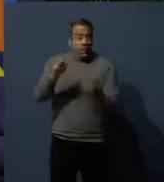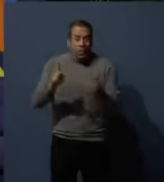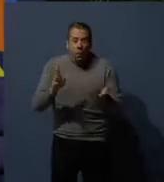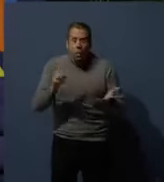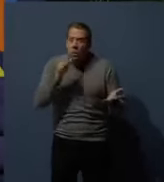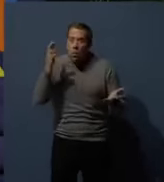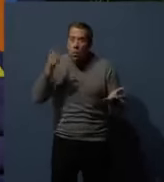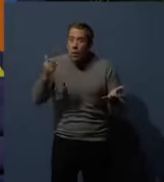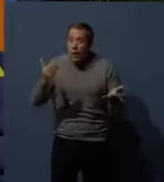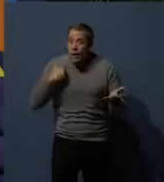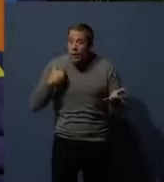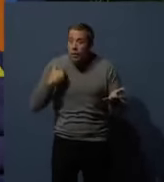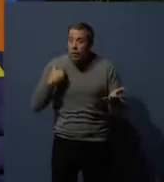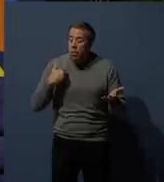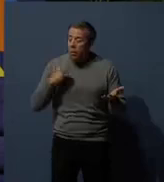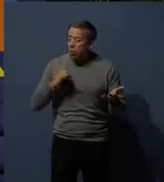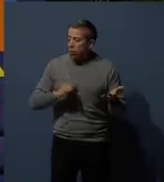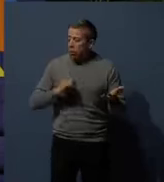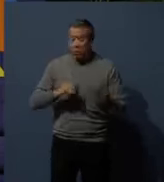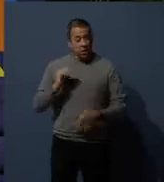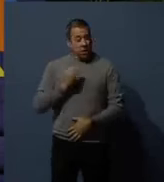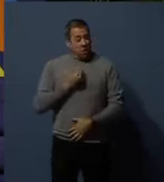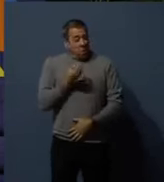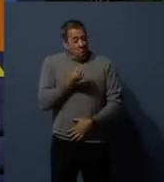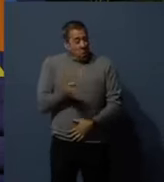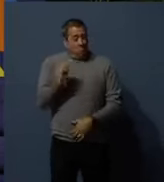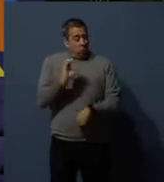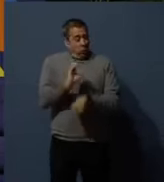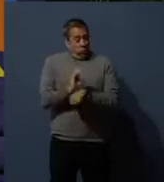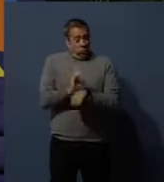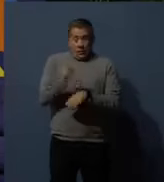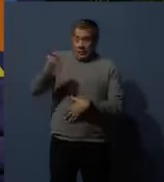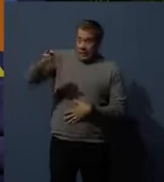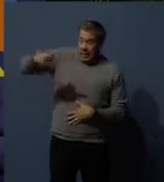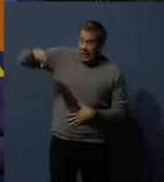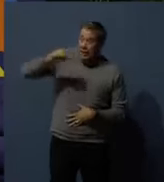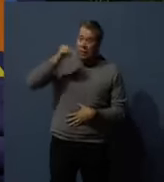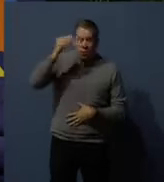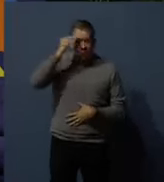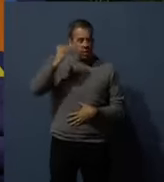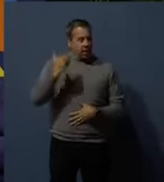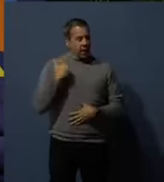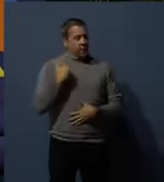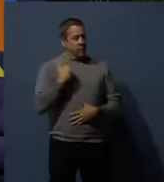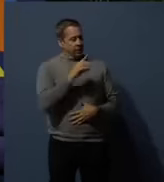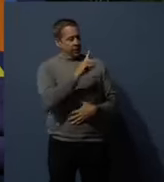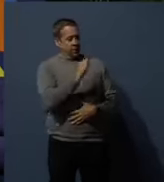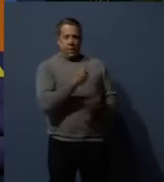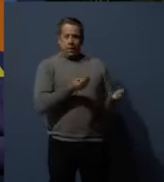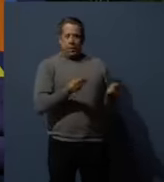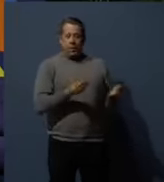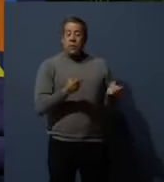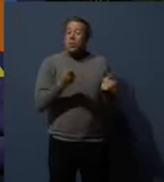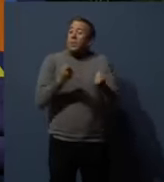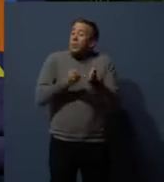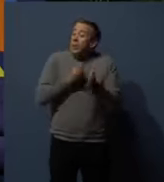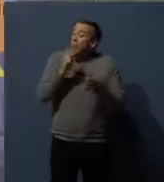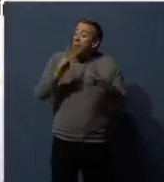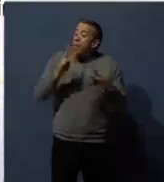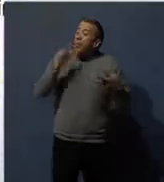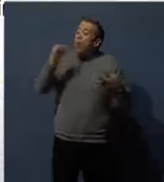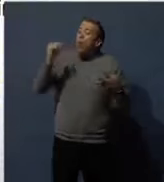the church. Even in the church, in our own church, people did not know that this existed, okay? So sometimes they just don't know there's a